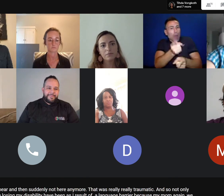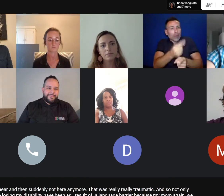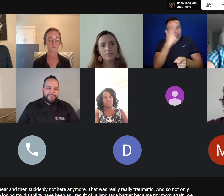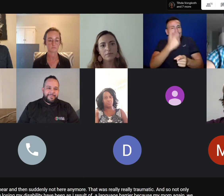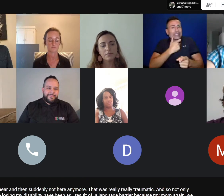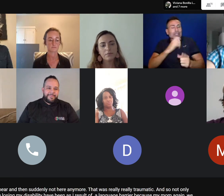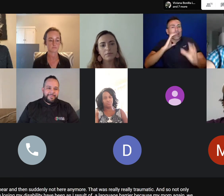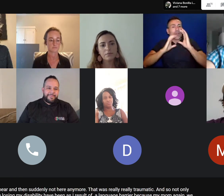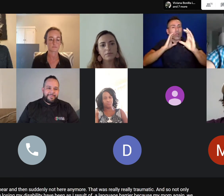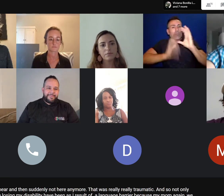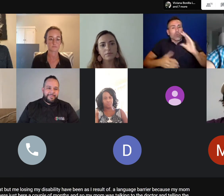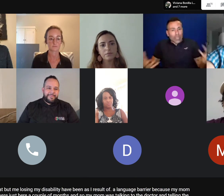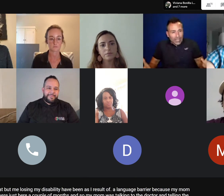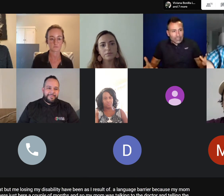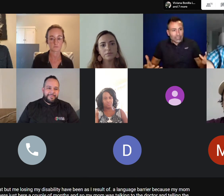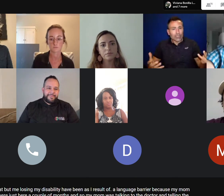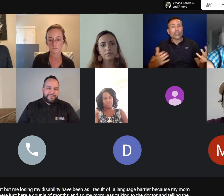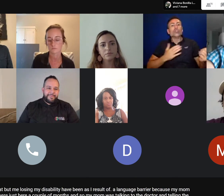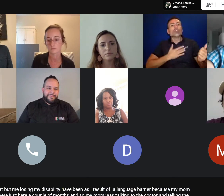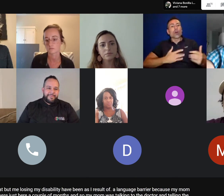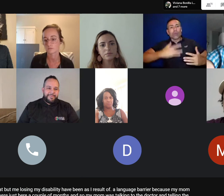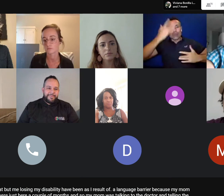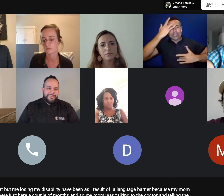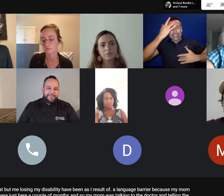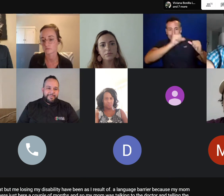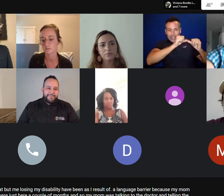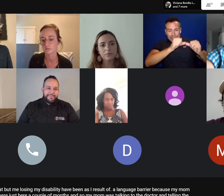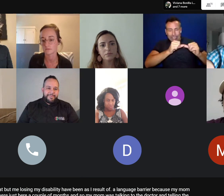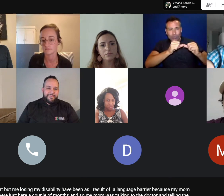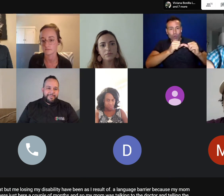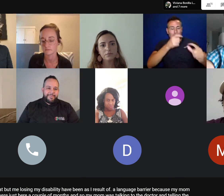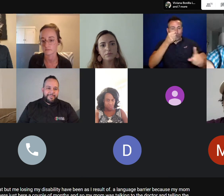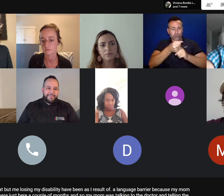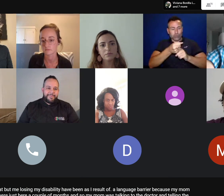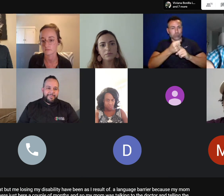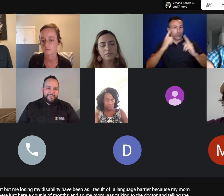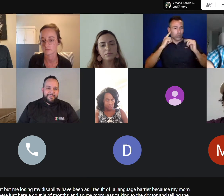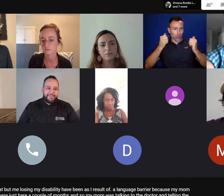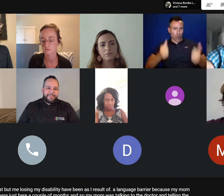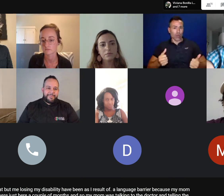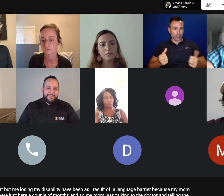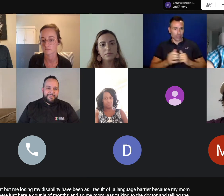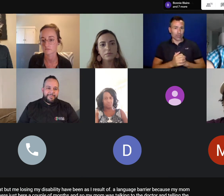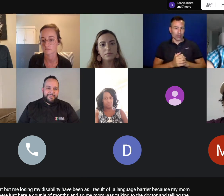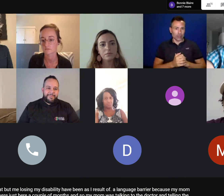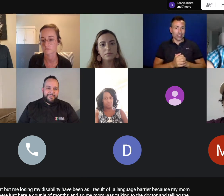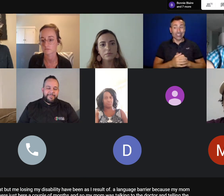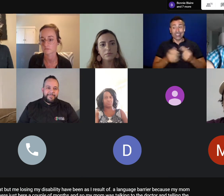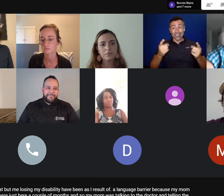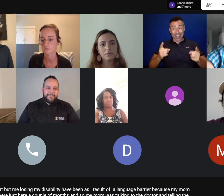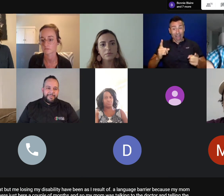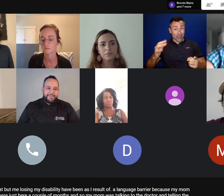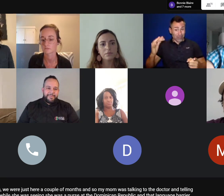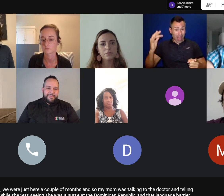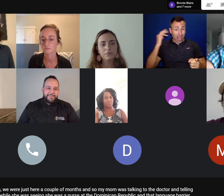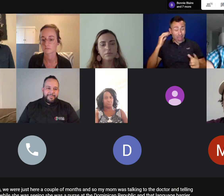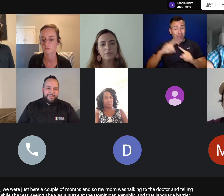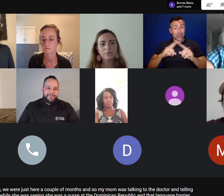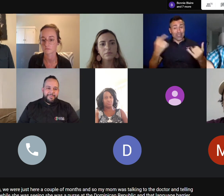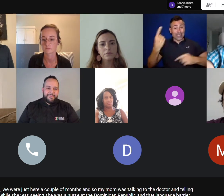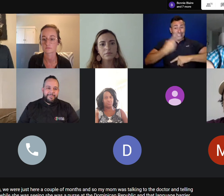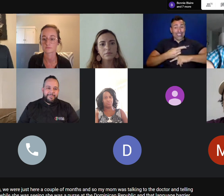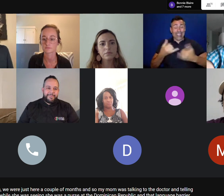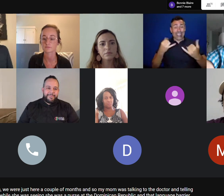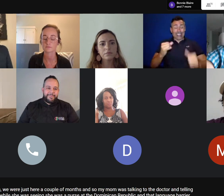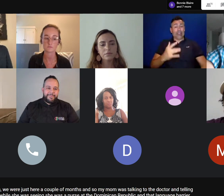that happened, and that happened decades ago. And it's something that to this day I still feel. So there's a sense of loss to my